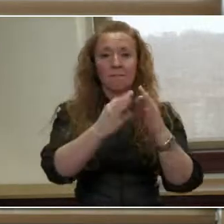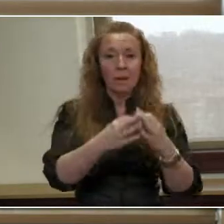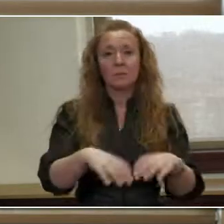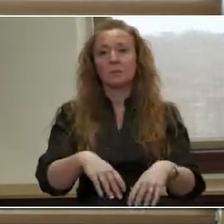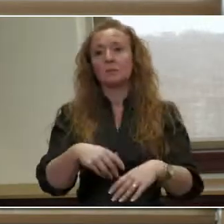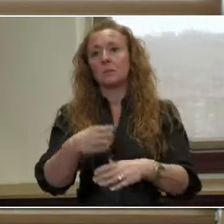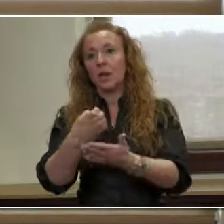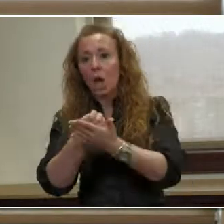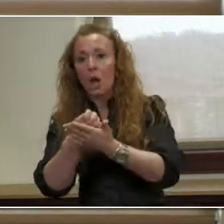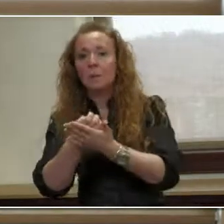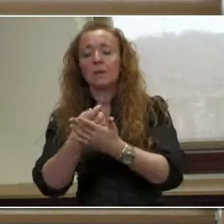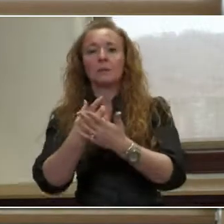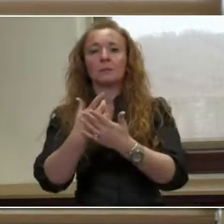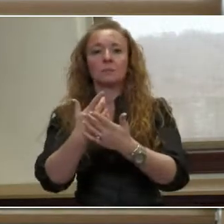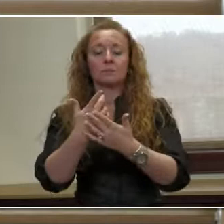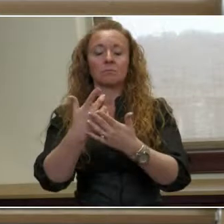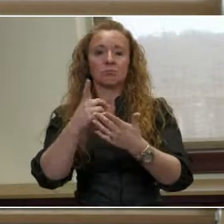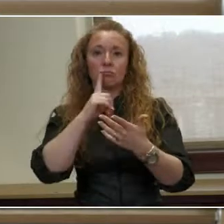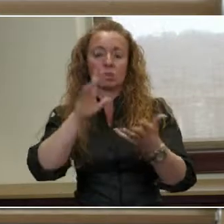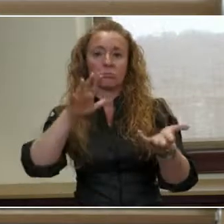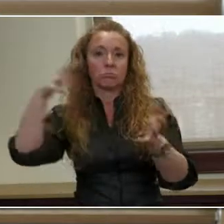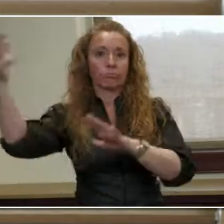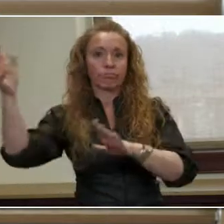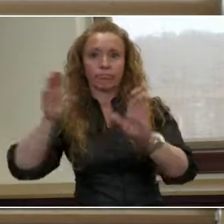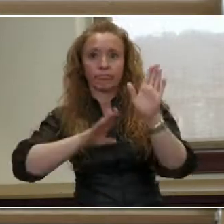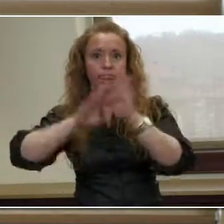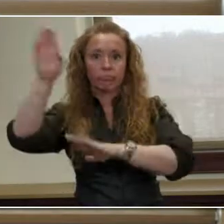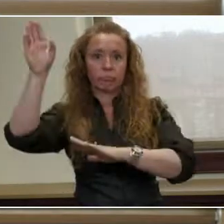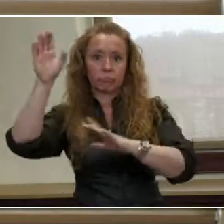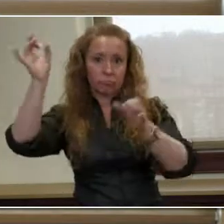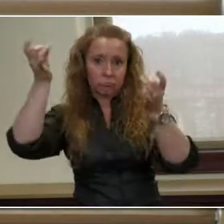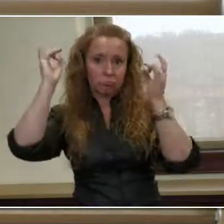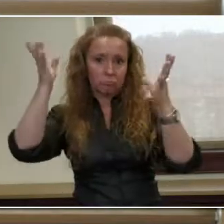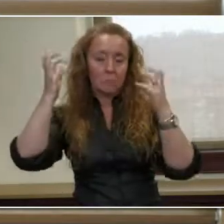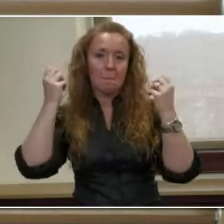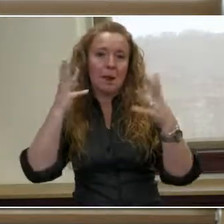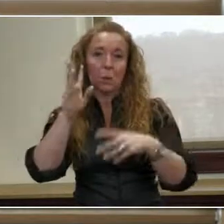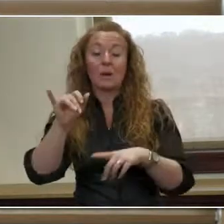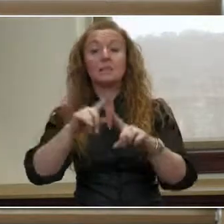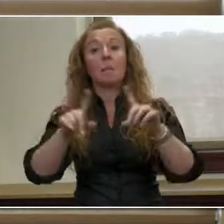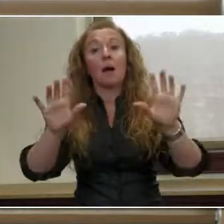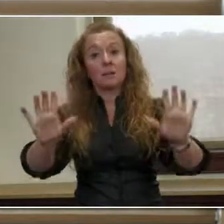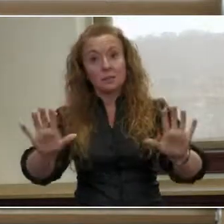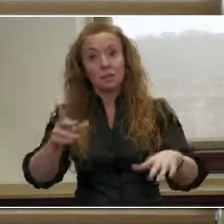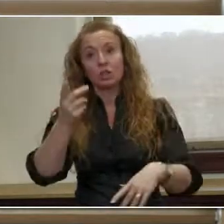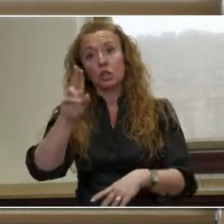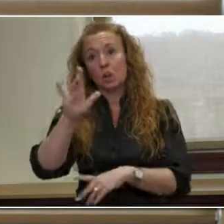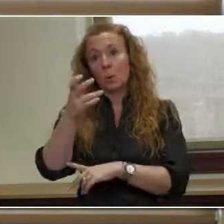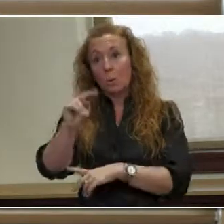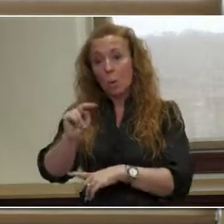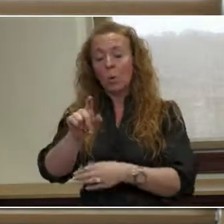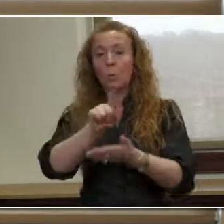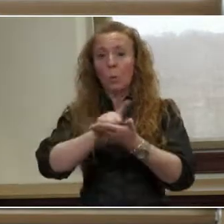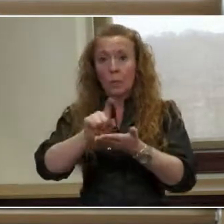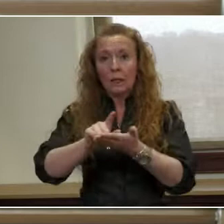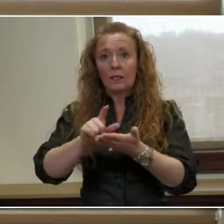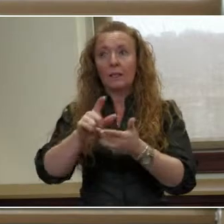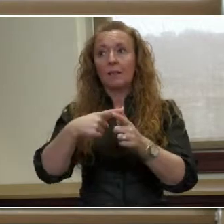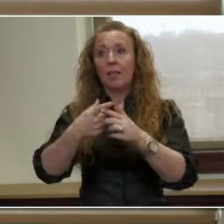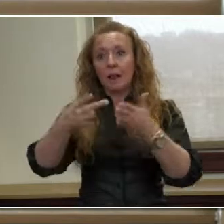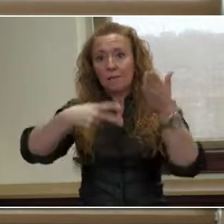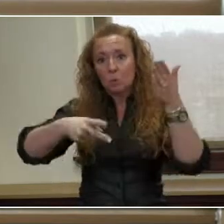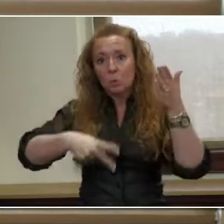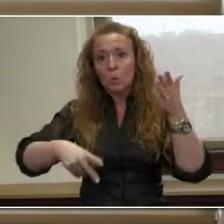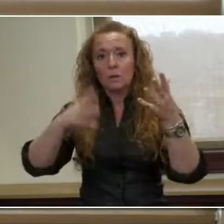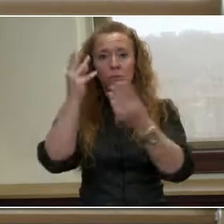been staggering in many ways. Dr. Bogan, who has weekly and biweekly given these